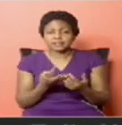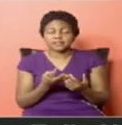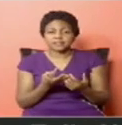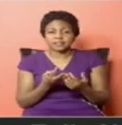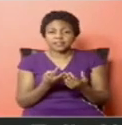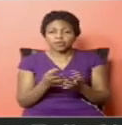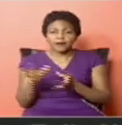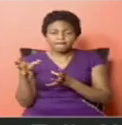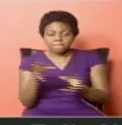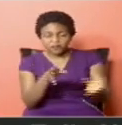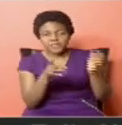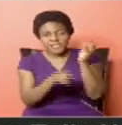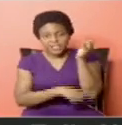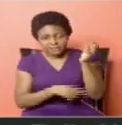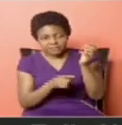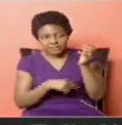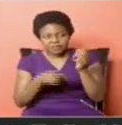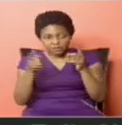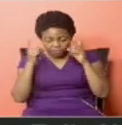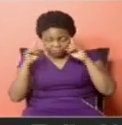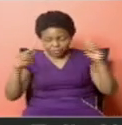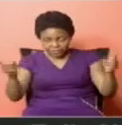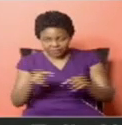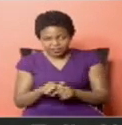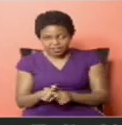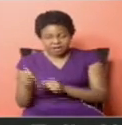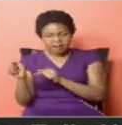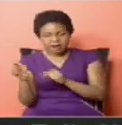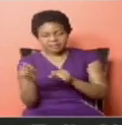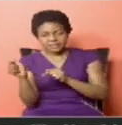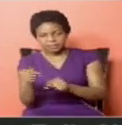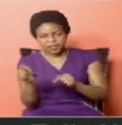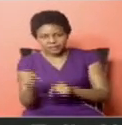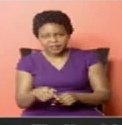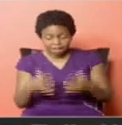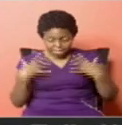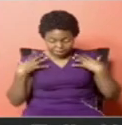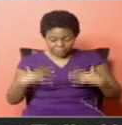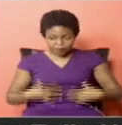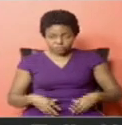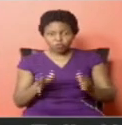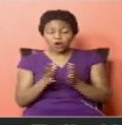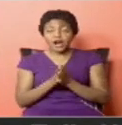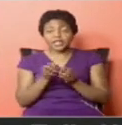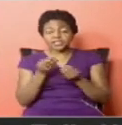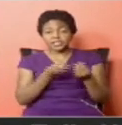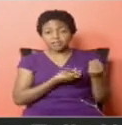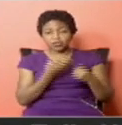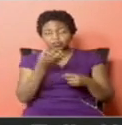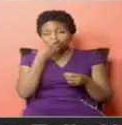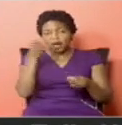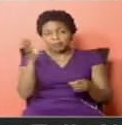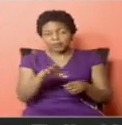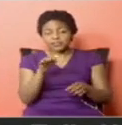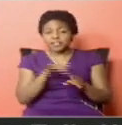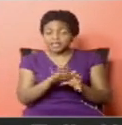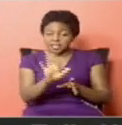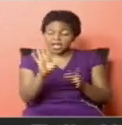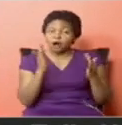to sexual violence, harassment, physical and emotional abuse within their